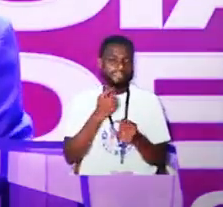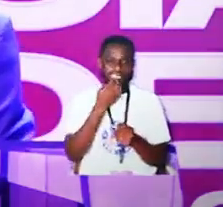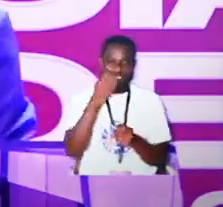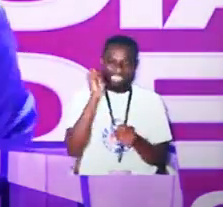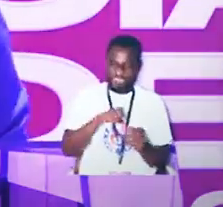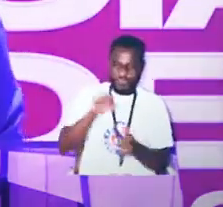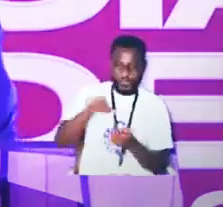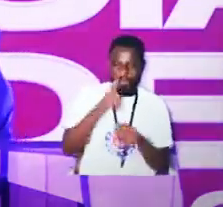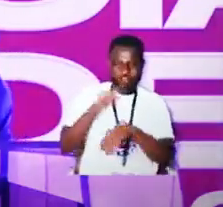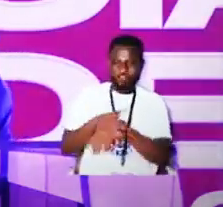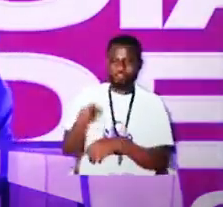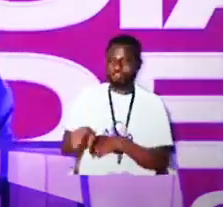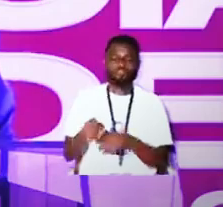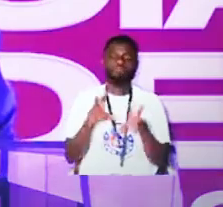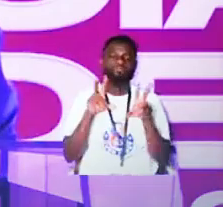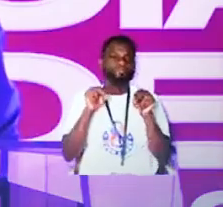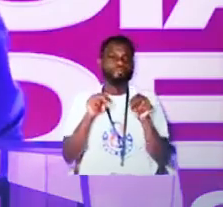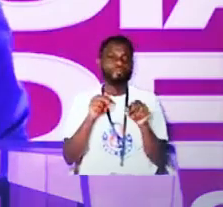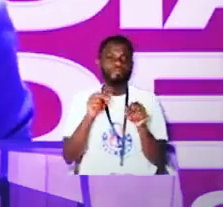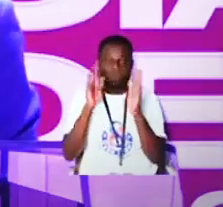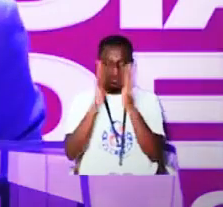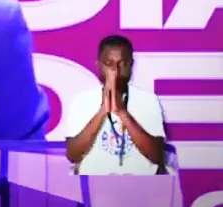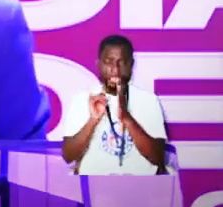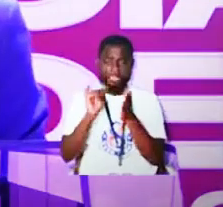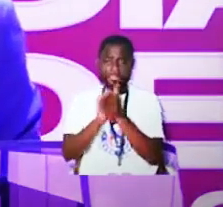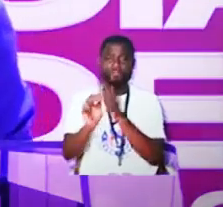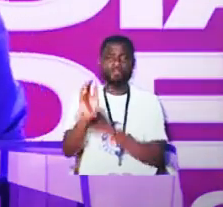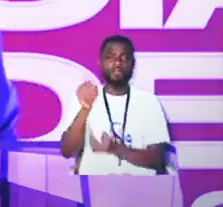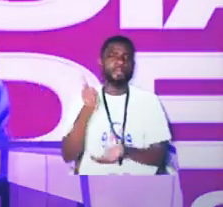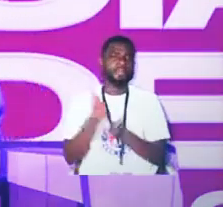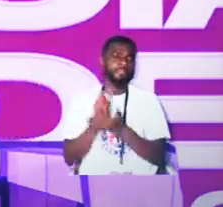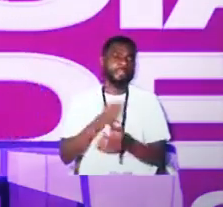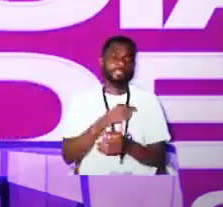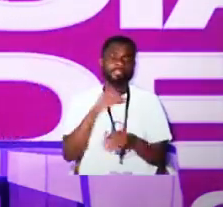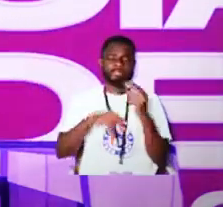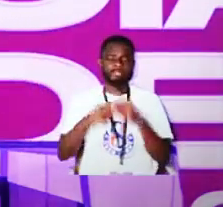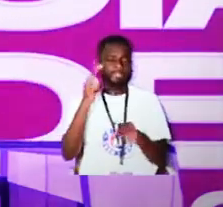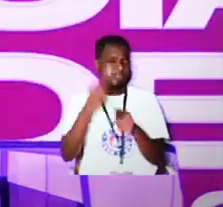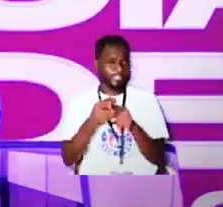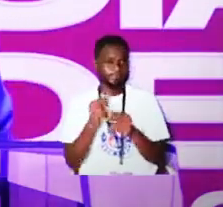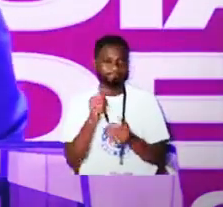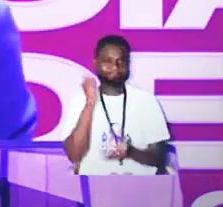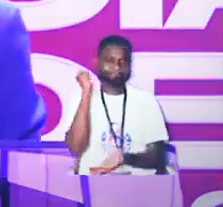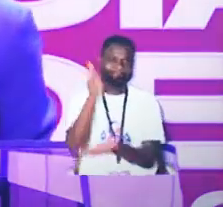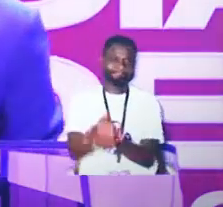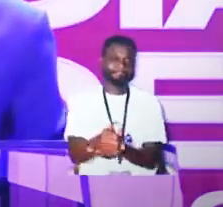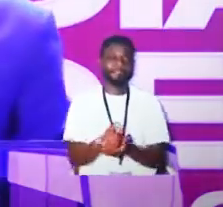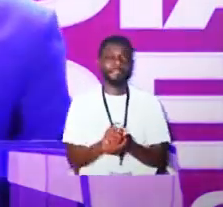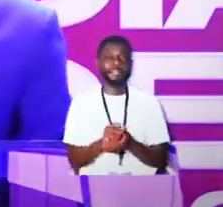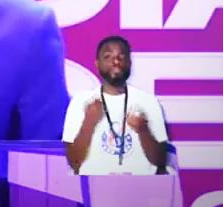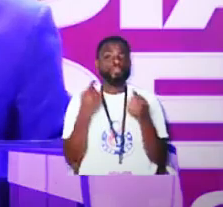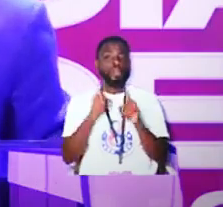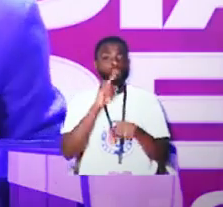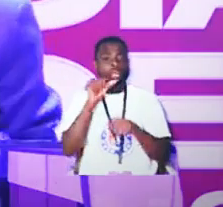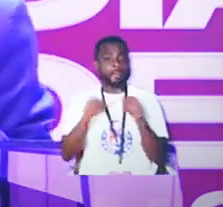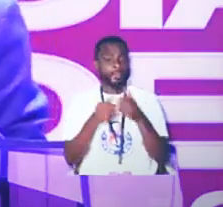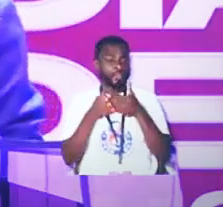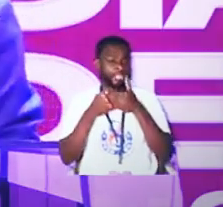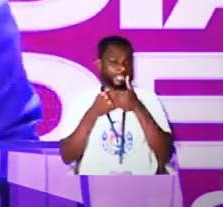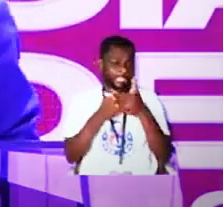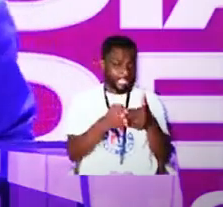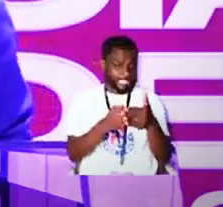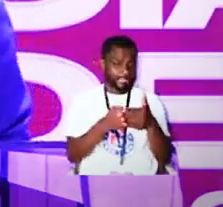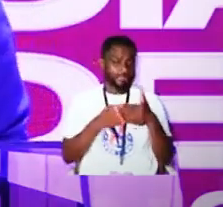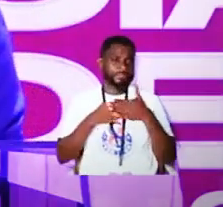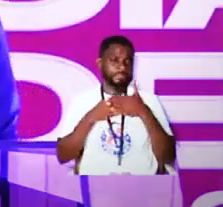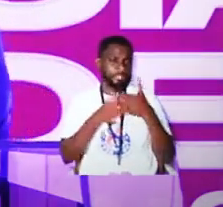unto your life. We pray that God will help us in that regard. So when we talk about leadership, we are saying